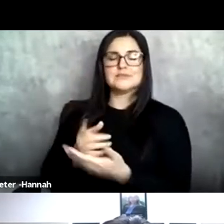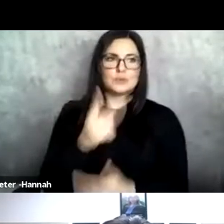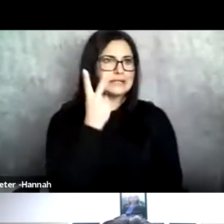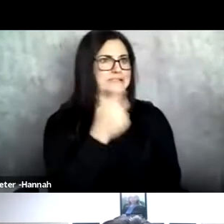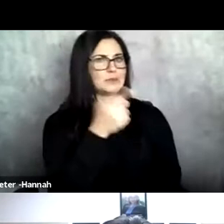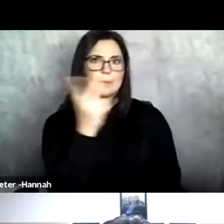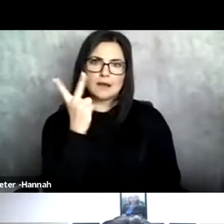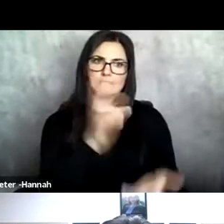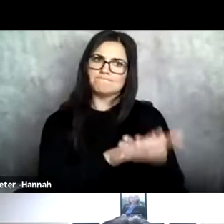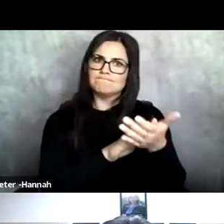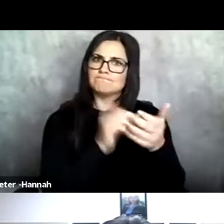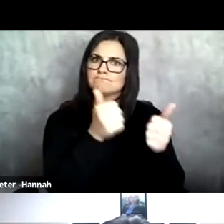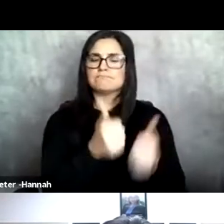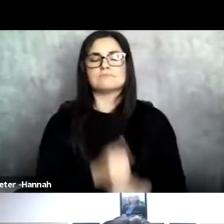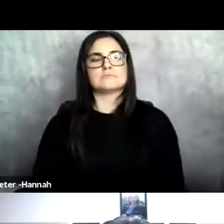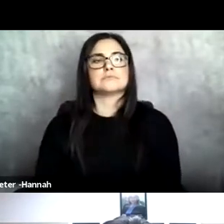bro.